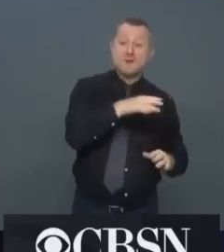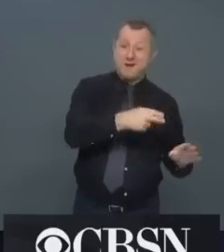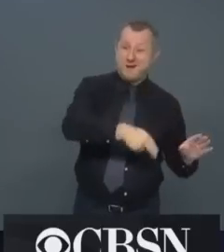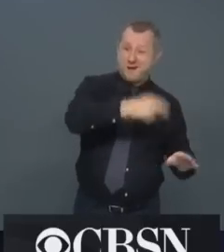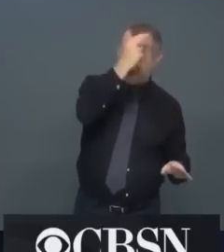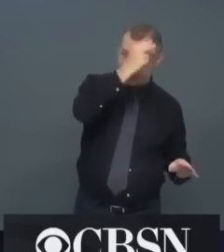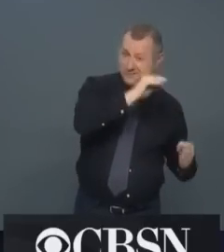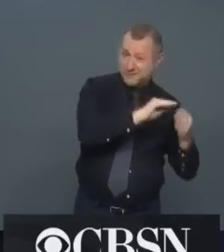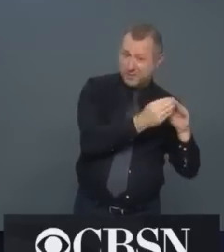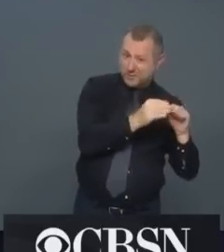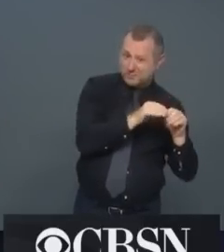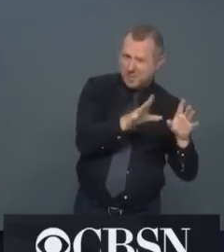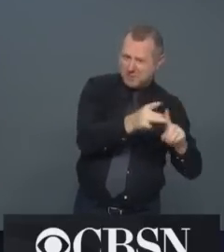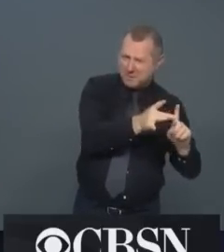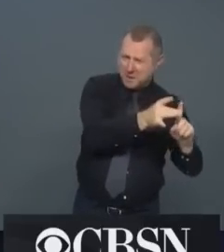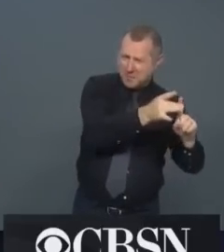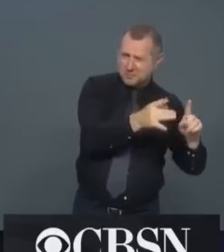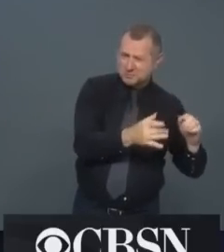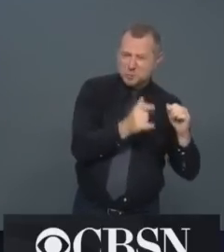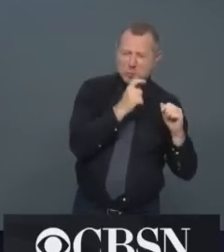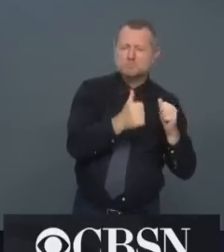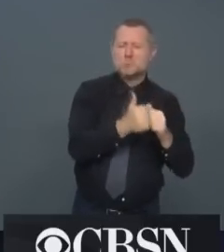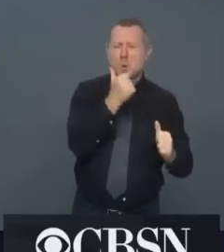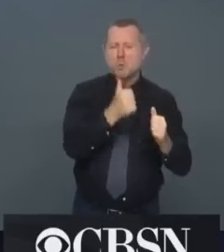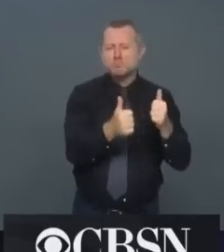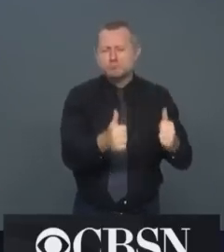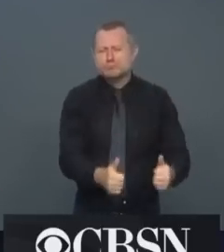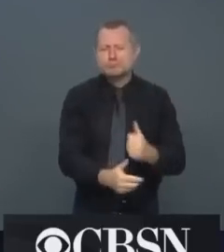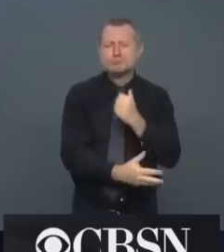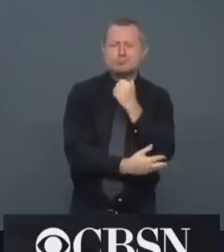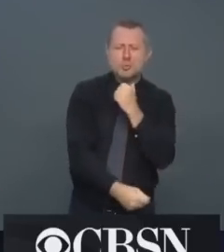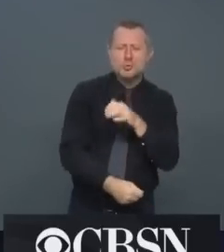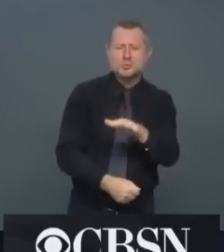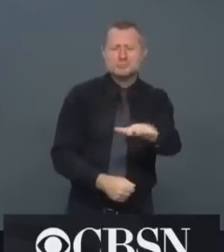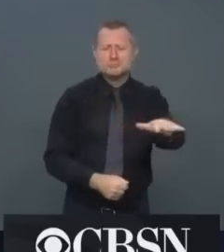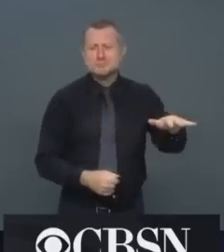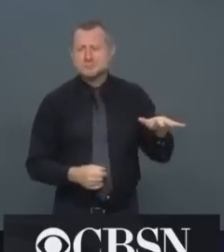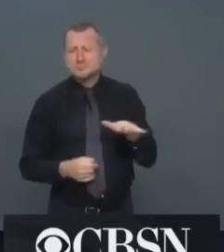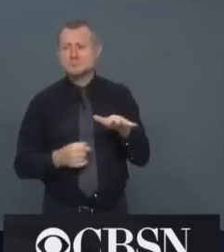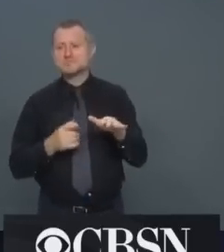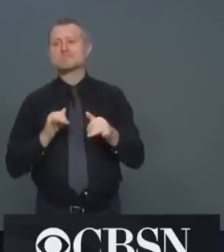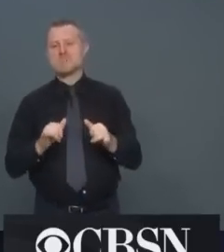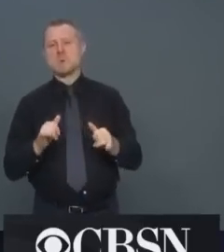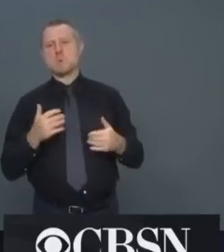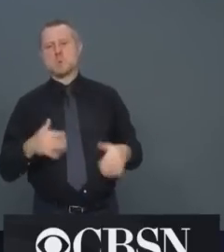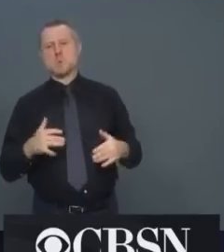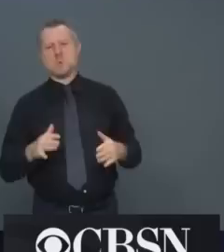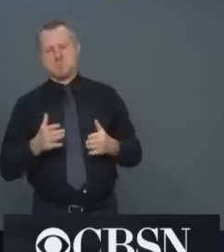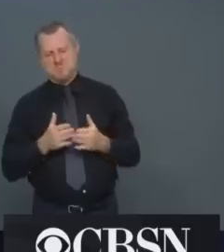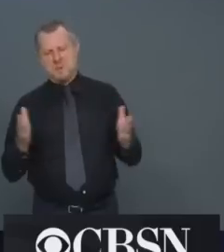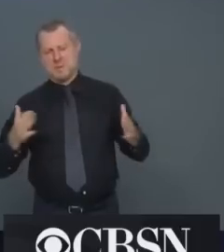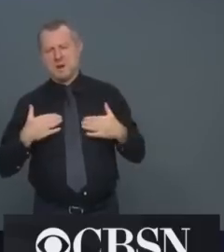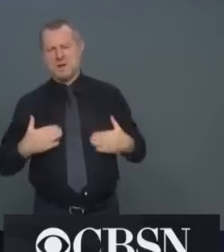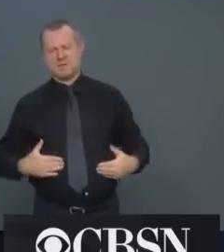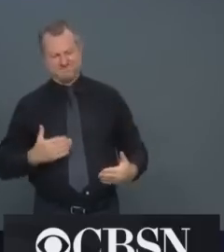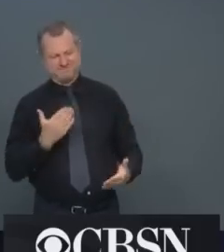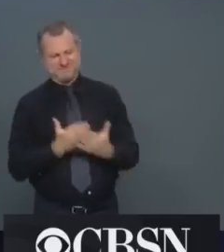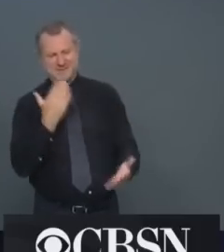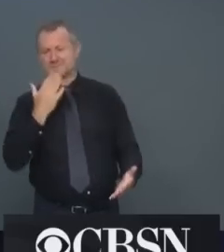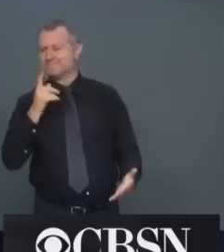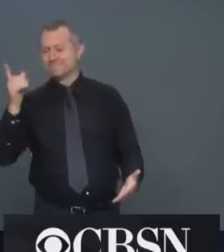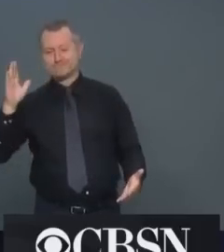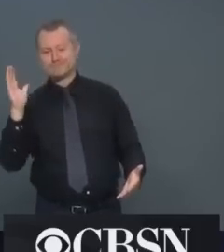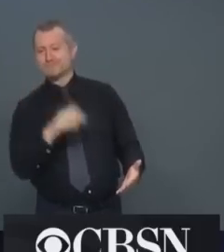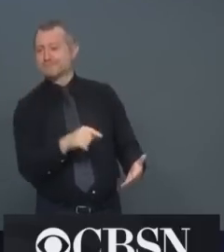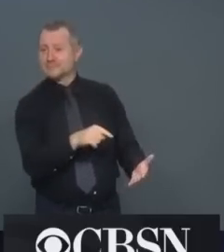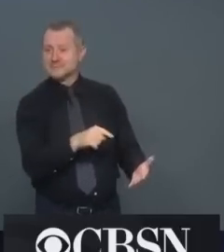higher impoverished, lower income populations. That is a public health fact. And that's how you would get at that. You would not